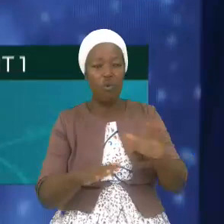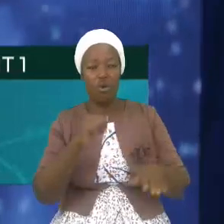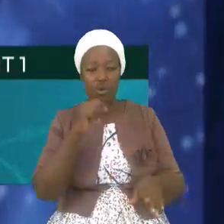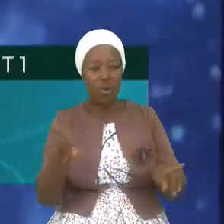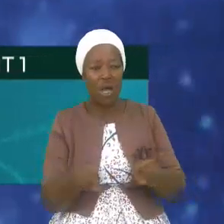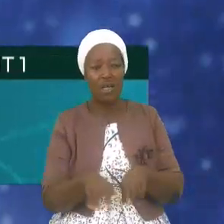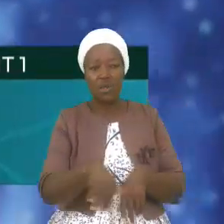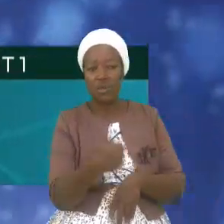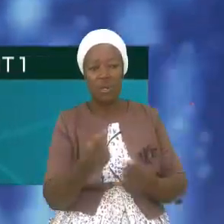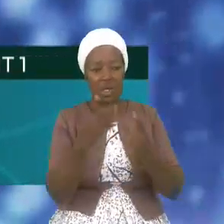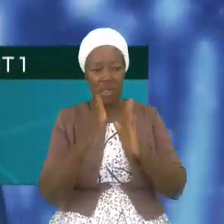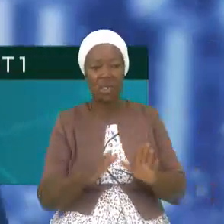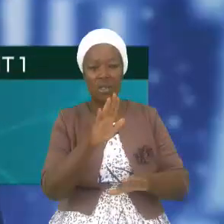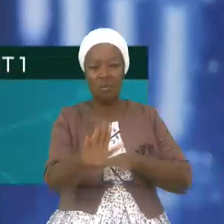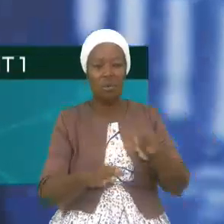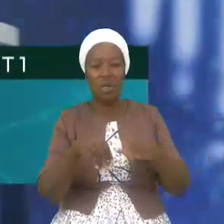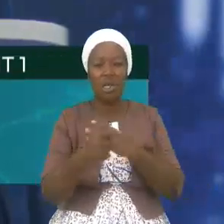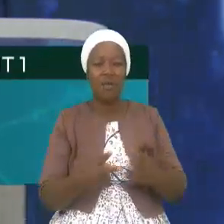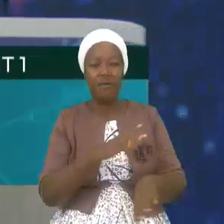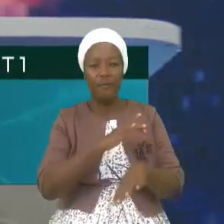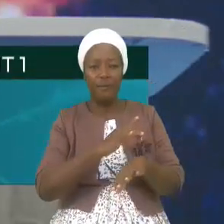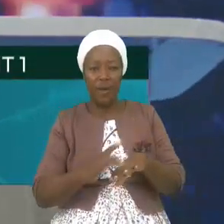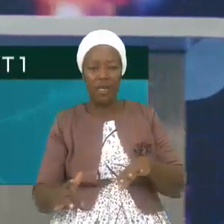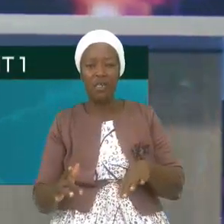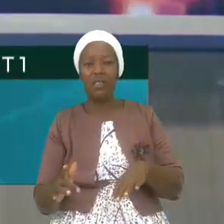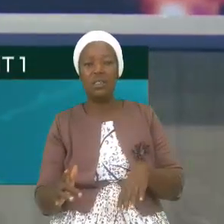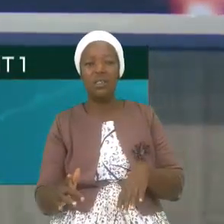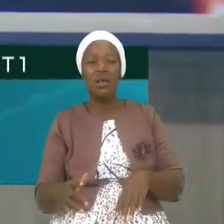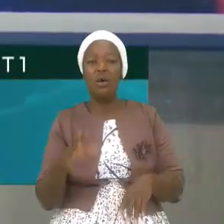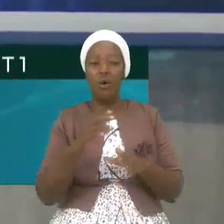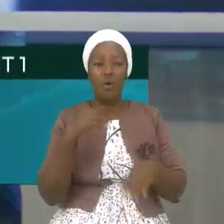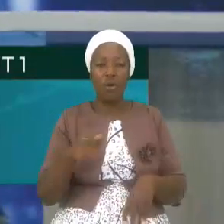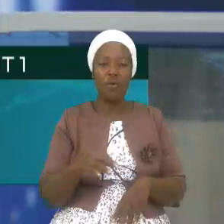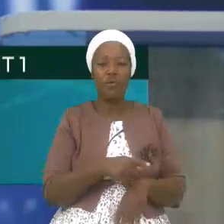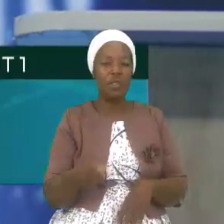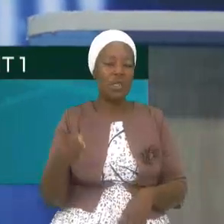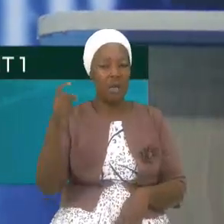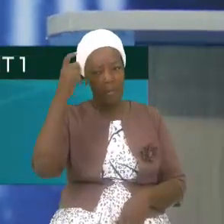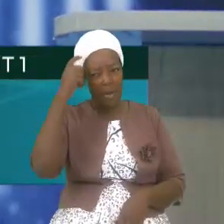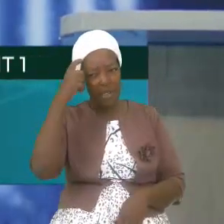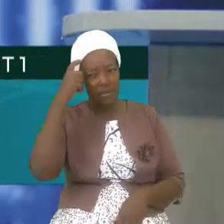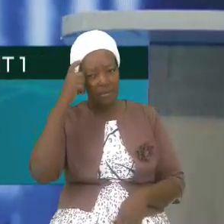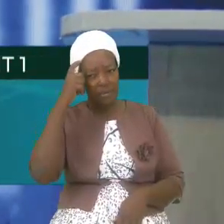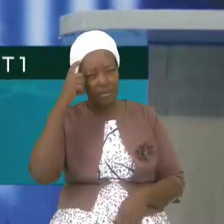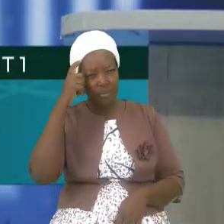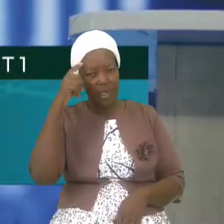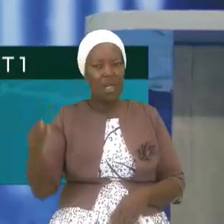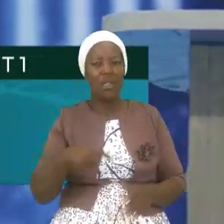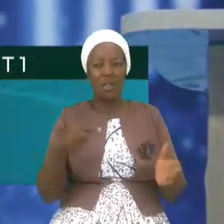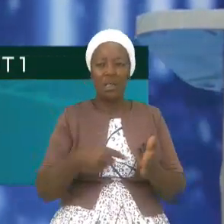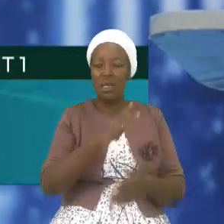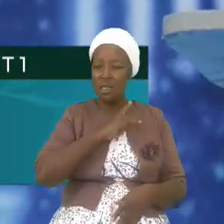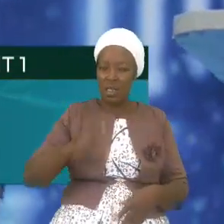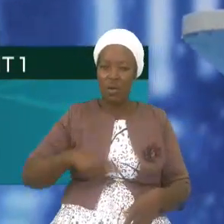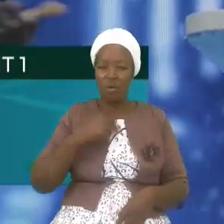mind. Belshazzar was walking in the vanity of his mind. The men, the women around you